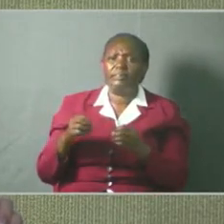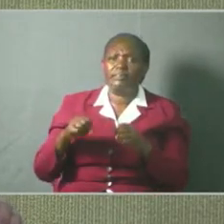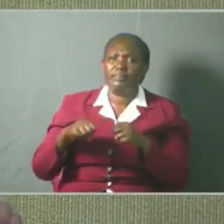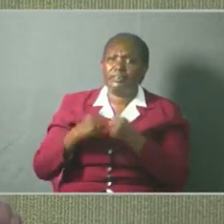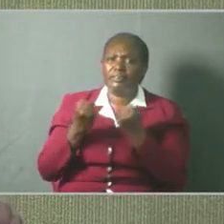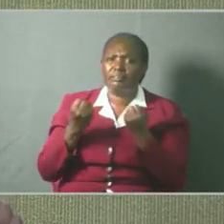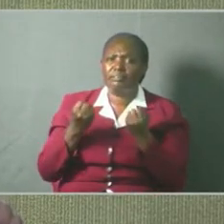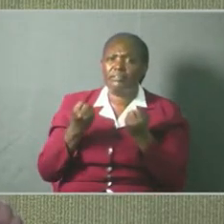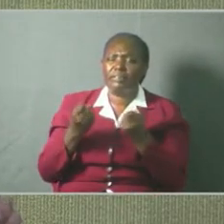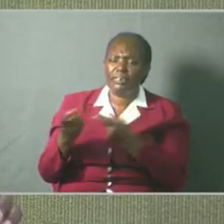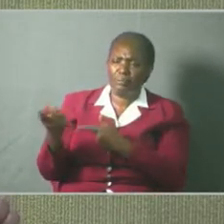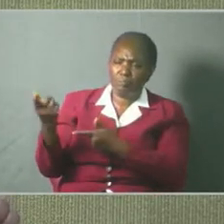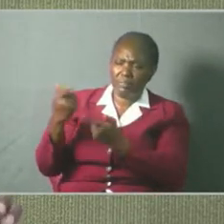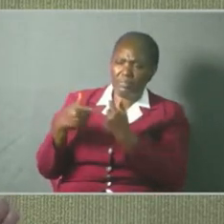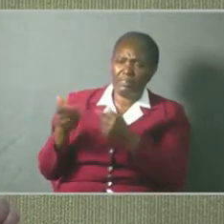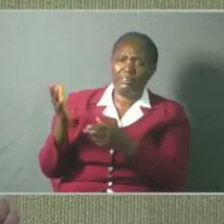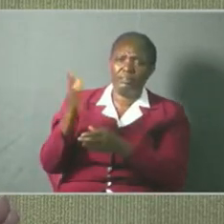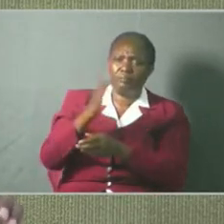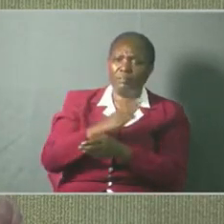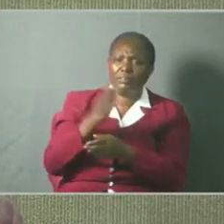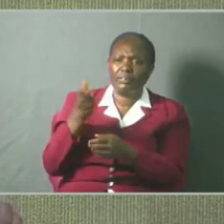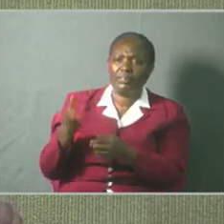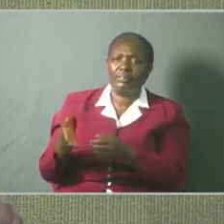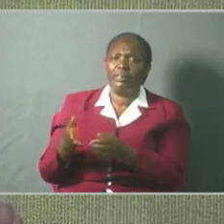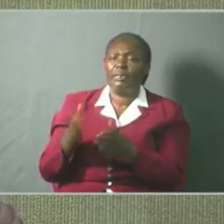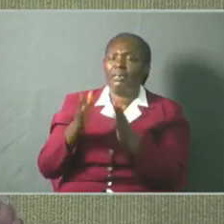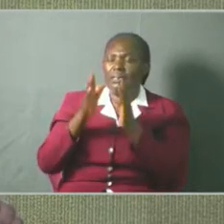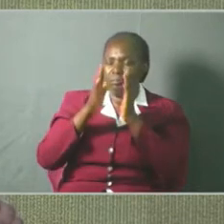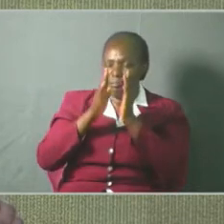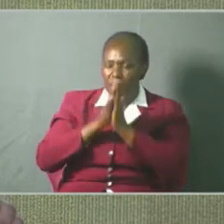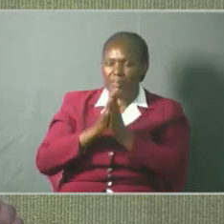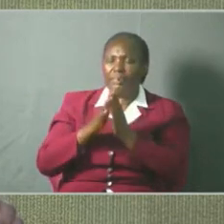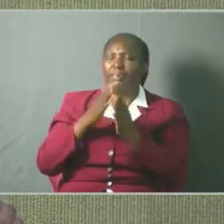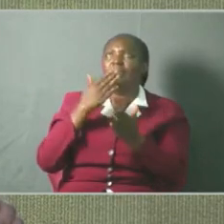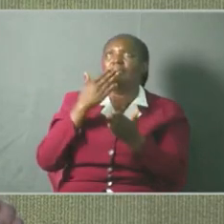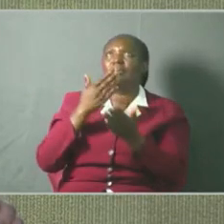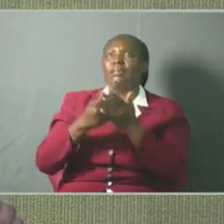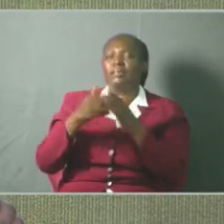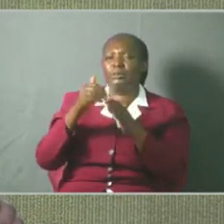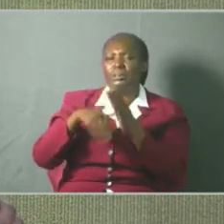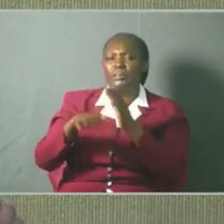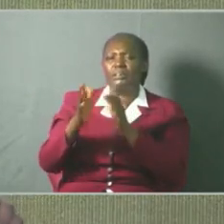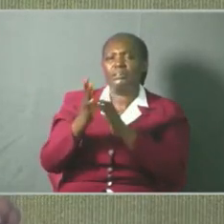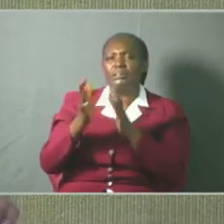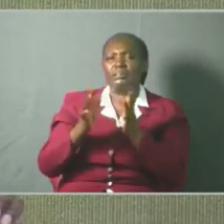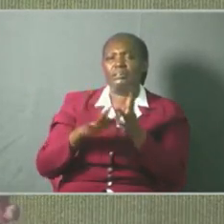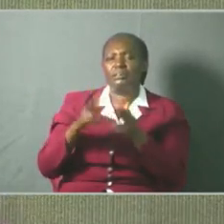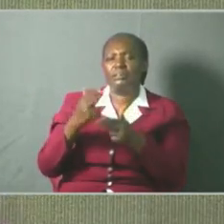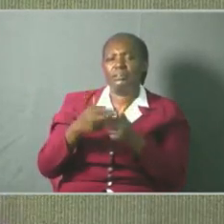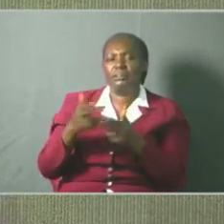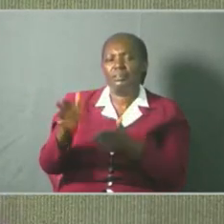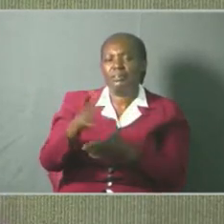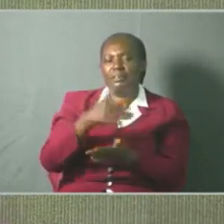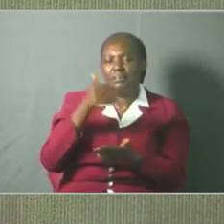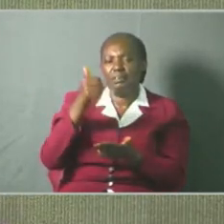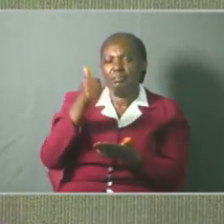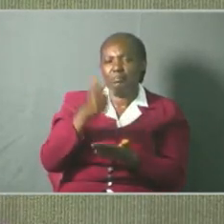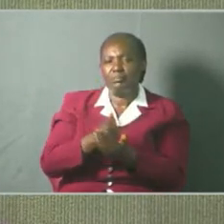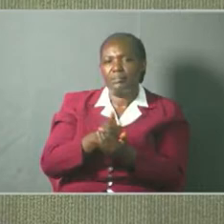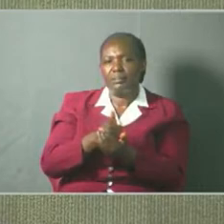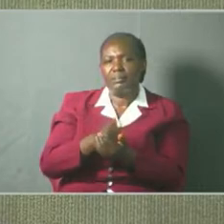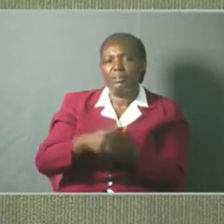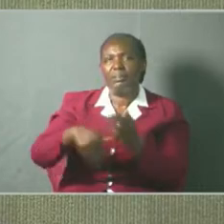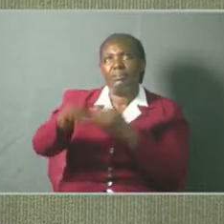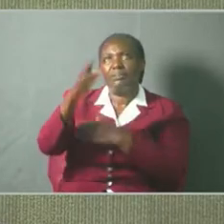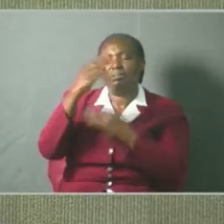congregation safely next Sabbath. We pray and thank you in the precious name of our Lord Jesus Christ. Amen. Thank you and God bless you.